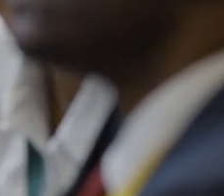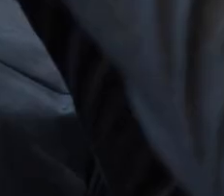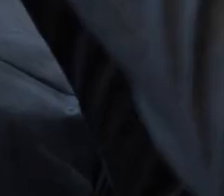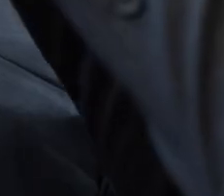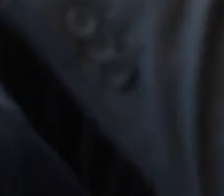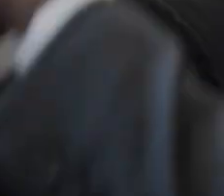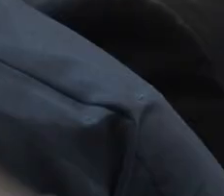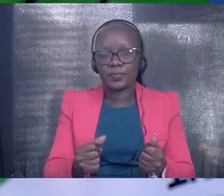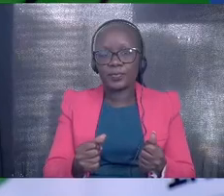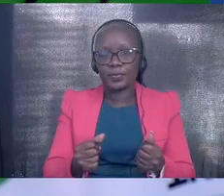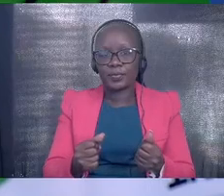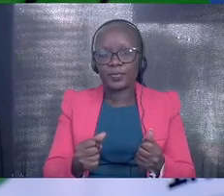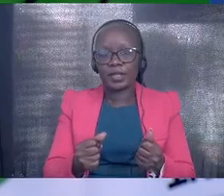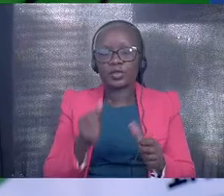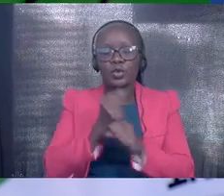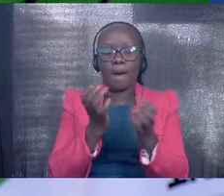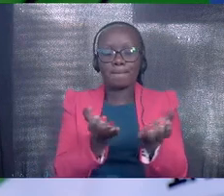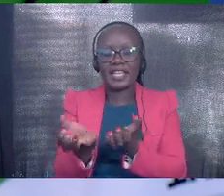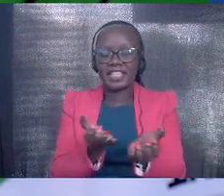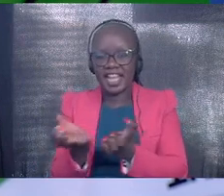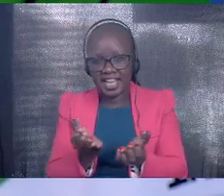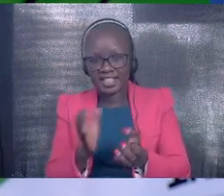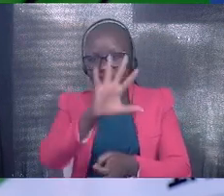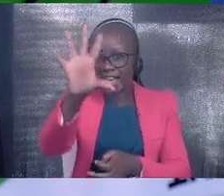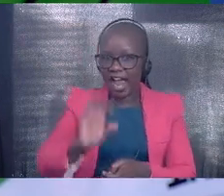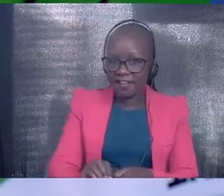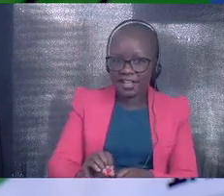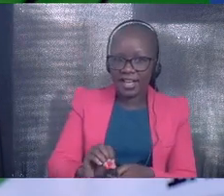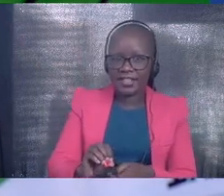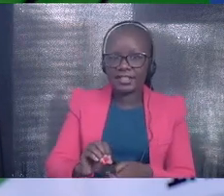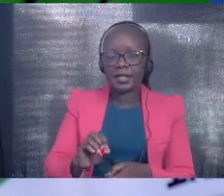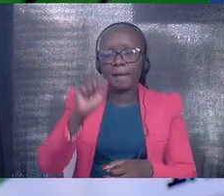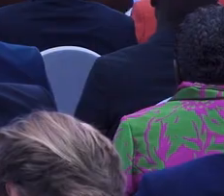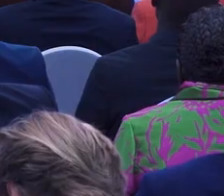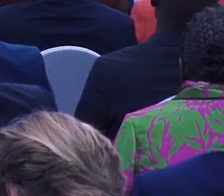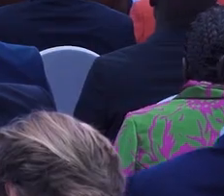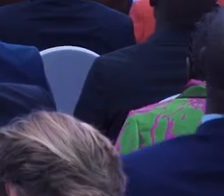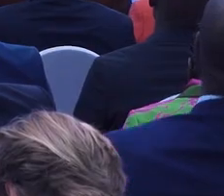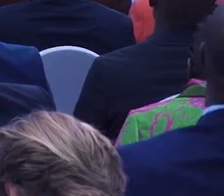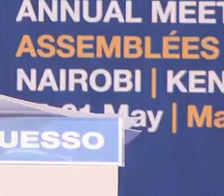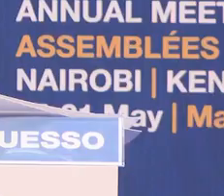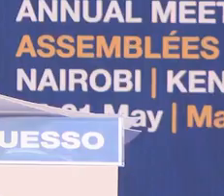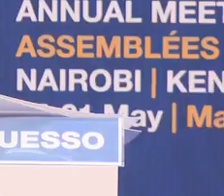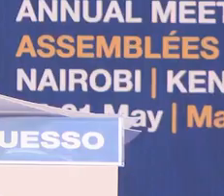avoidance, in my view, if you do business in Africa, you should pay taxes.